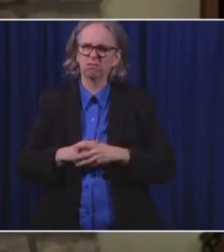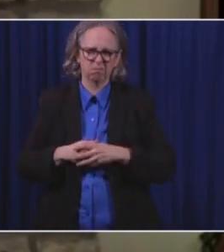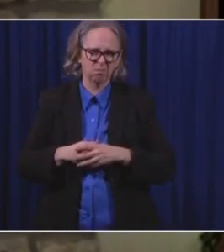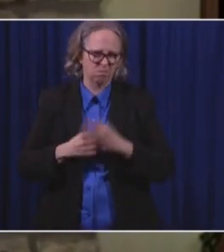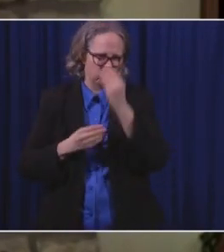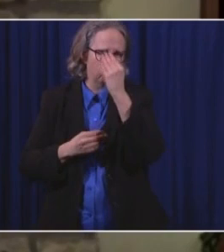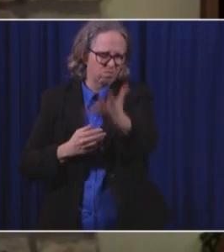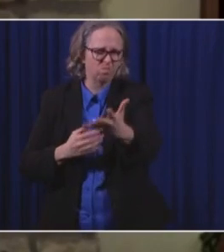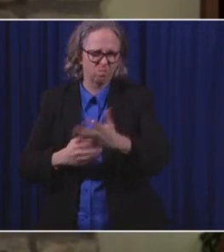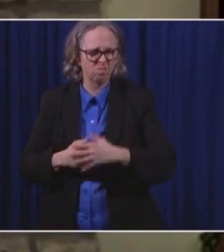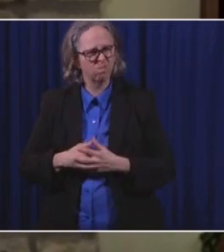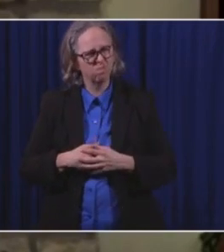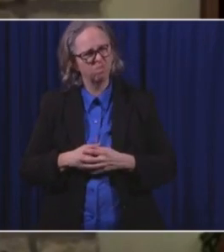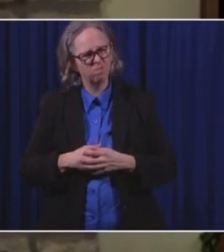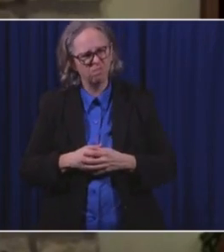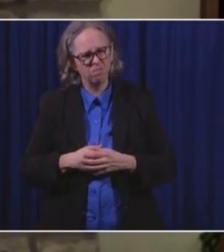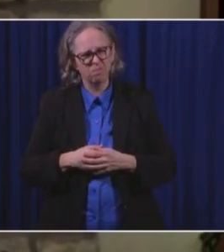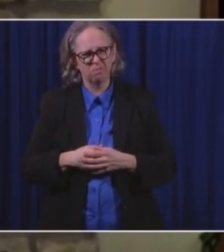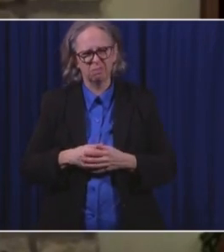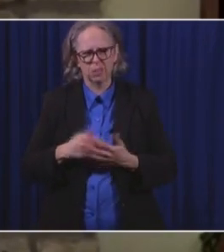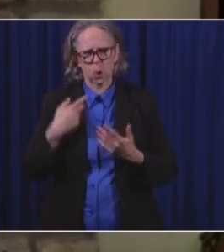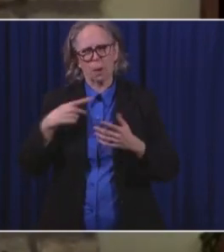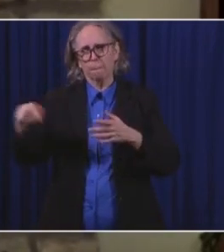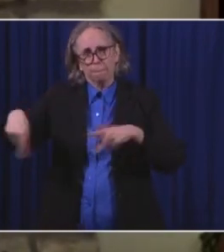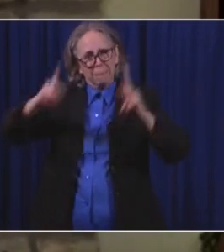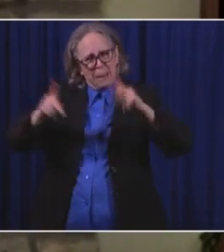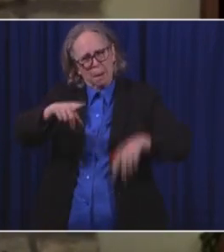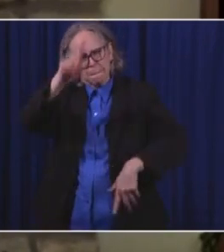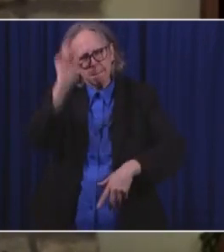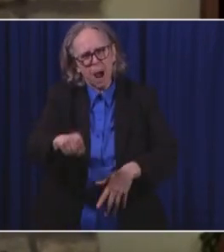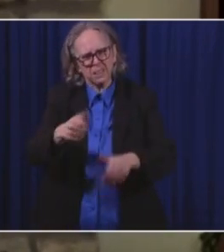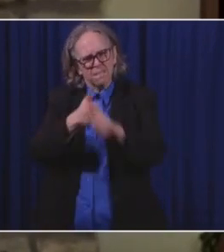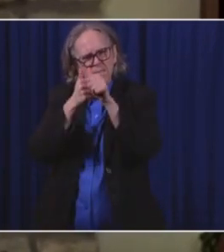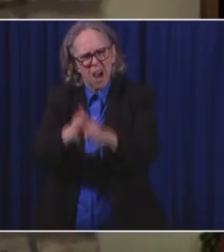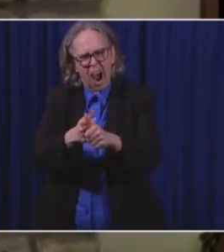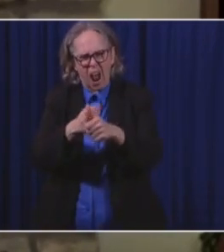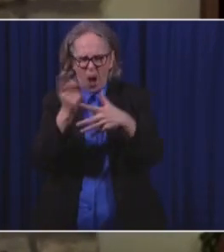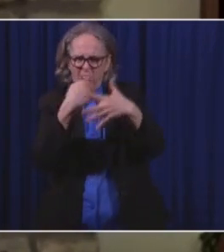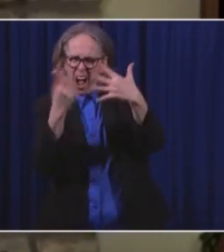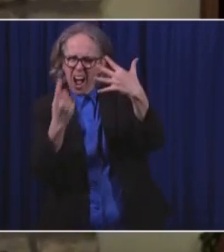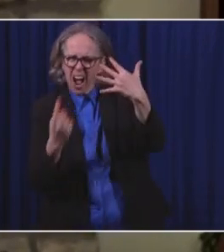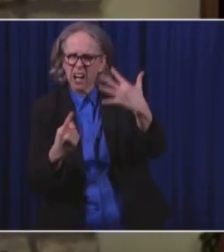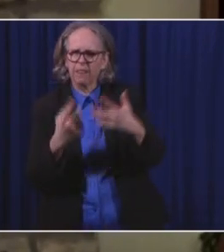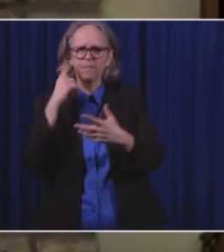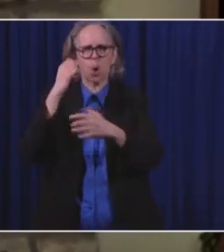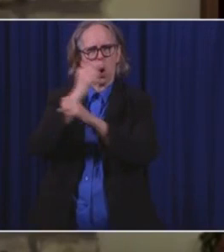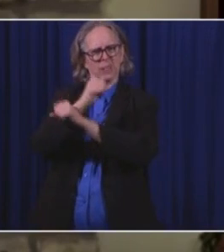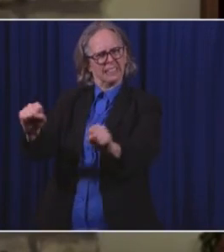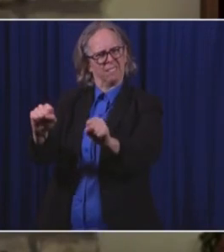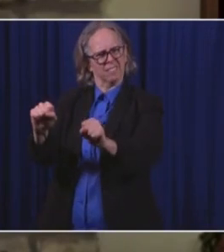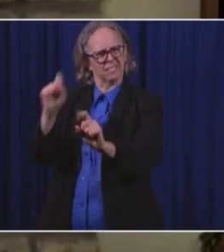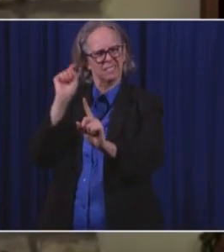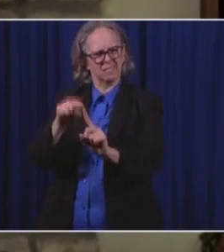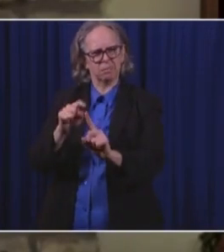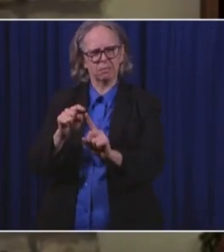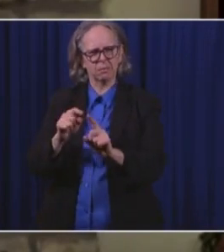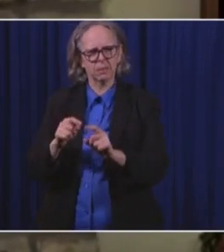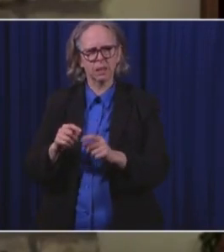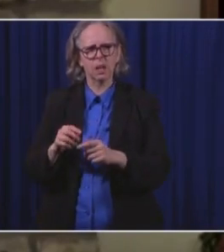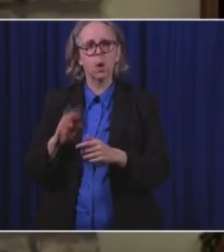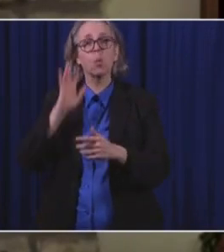the safe things is consistent with knocking down this virus, and knocking down this